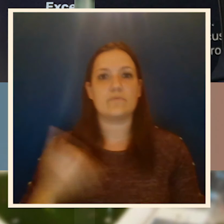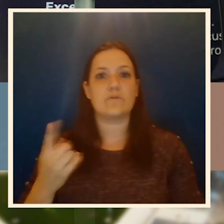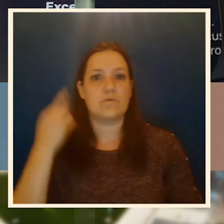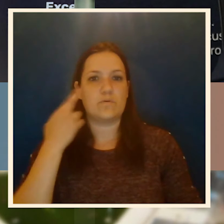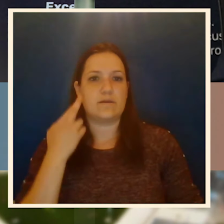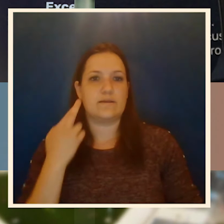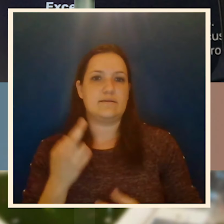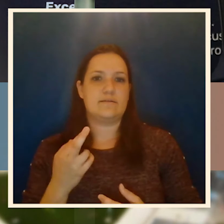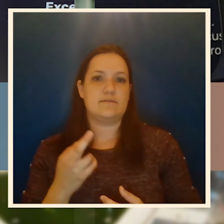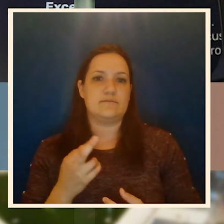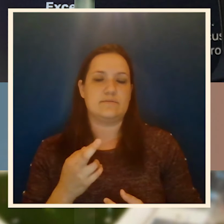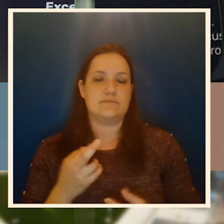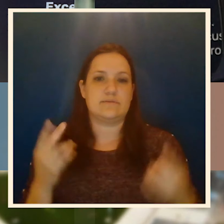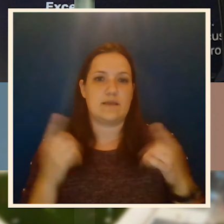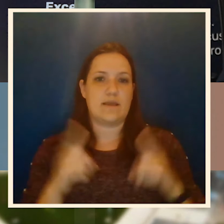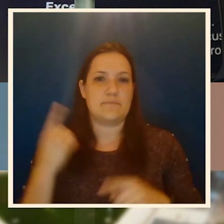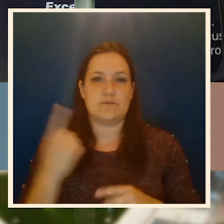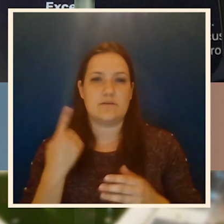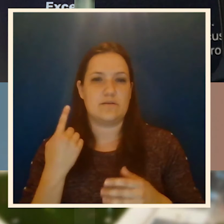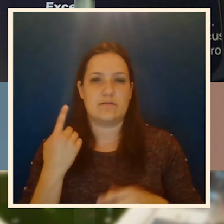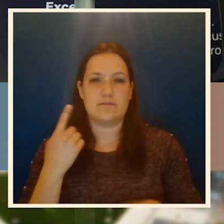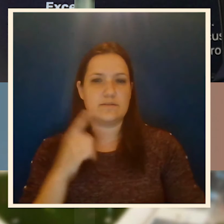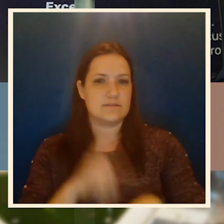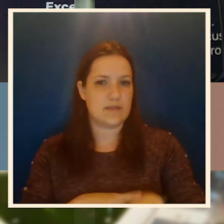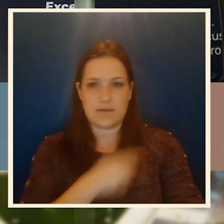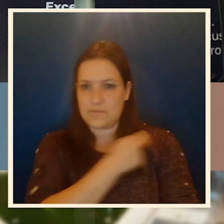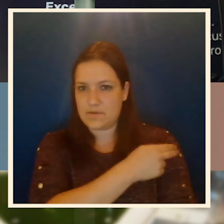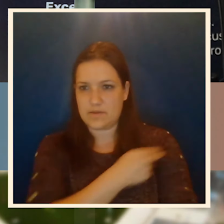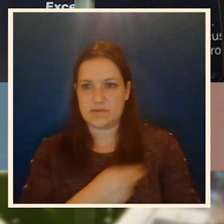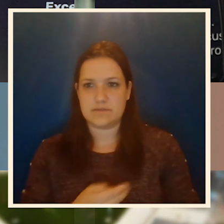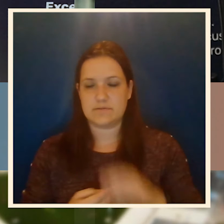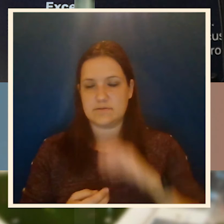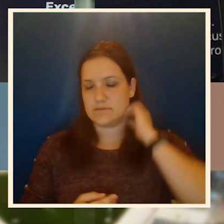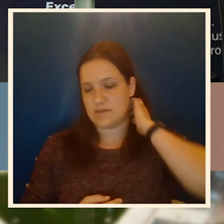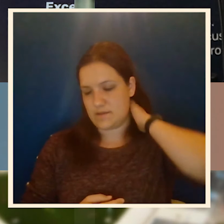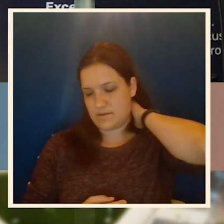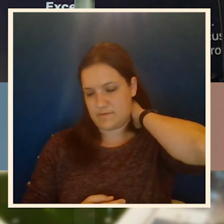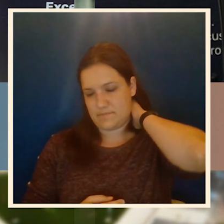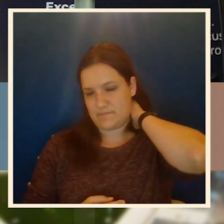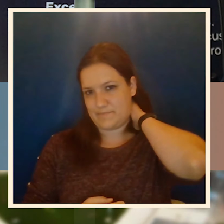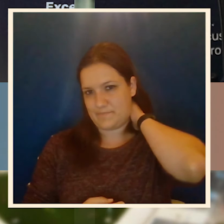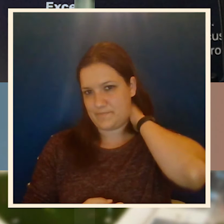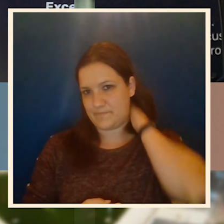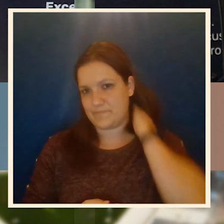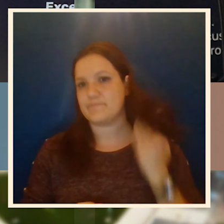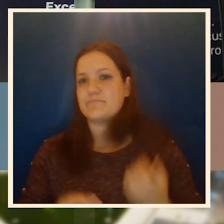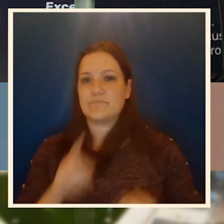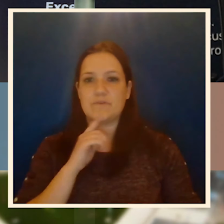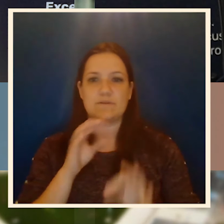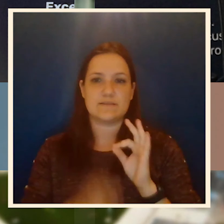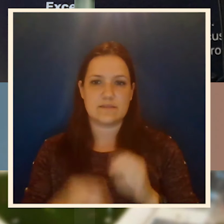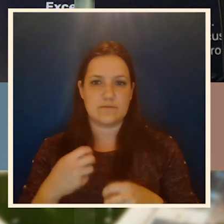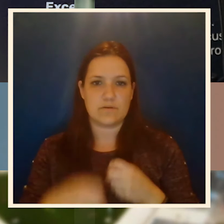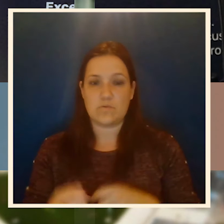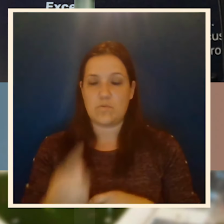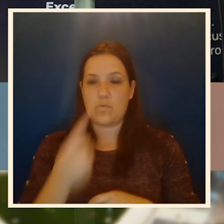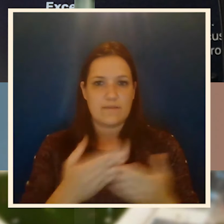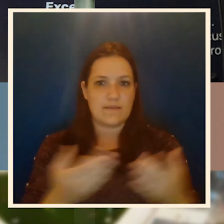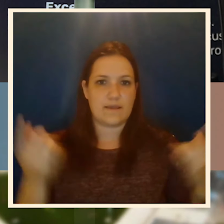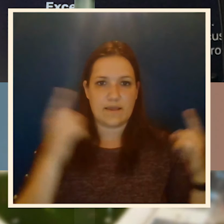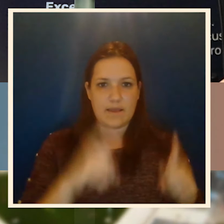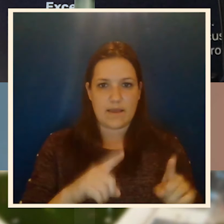time in hospitals across the country, and generally it's a pretty simple process. It's usually a single event, and you submit your plan of